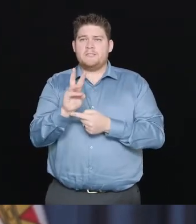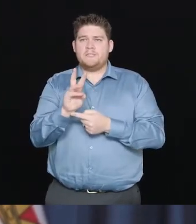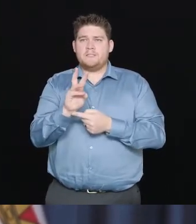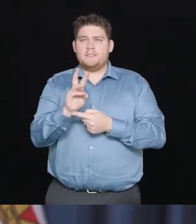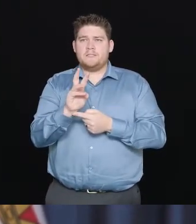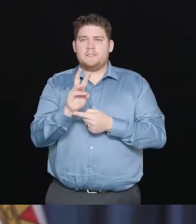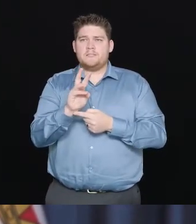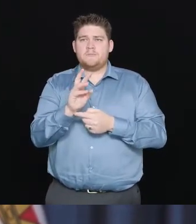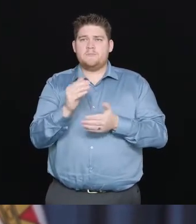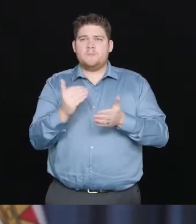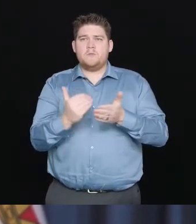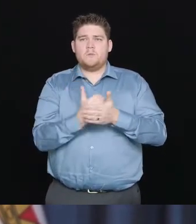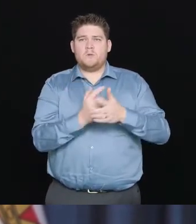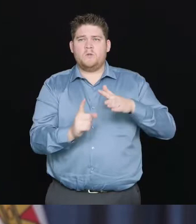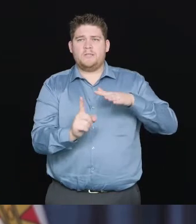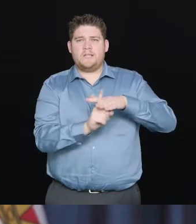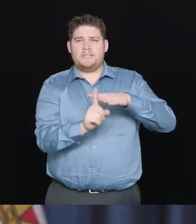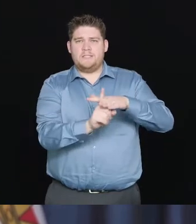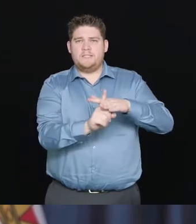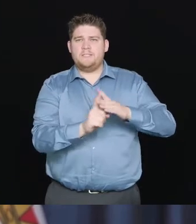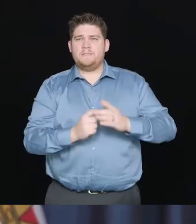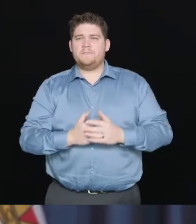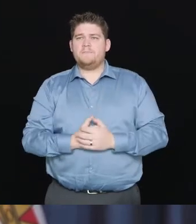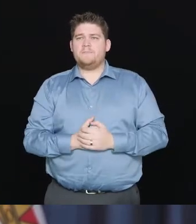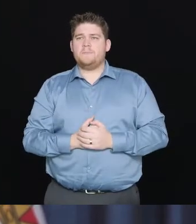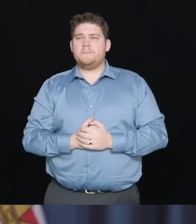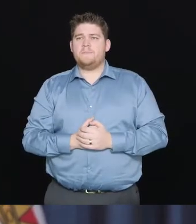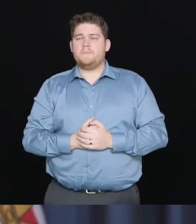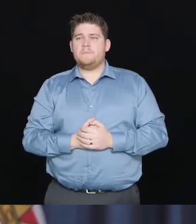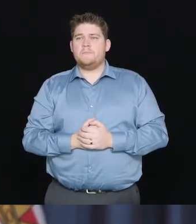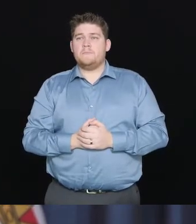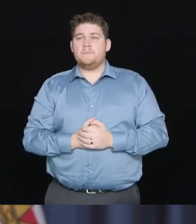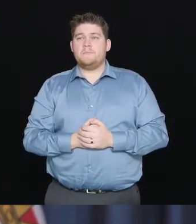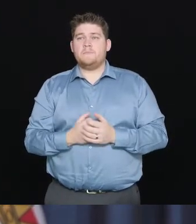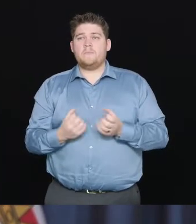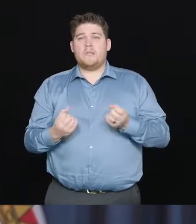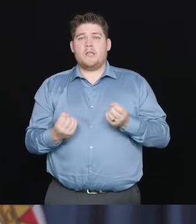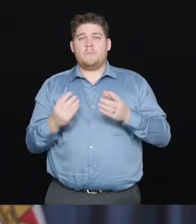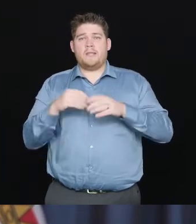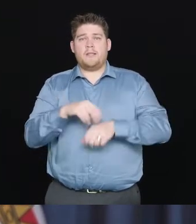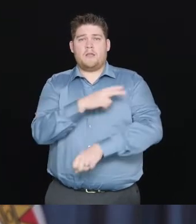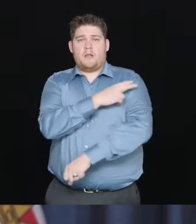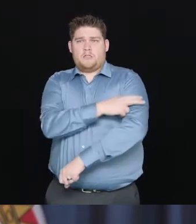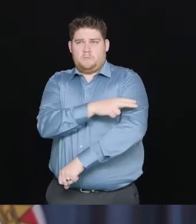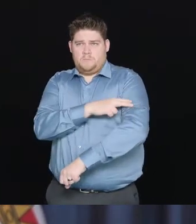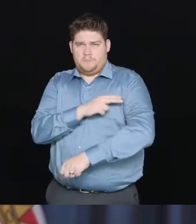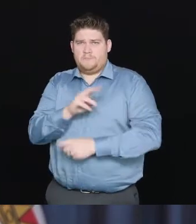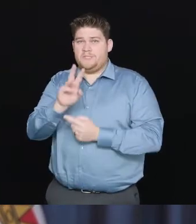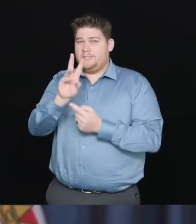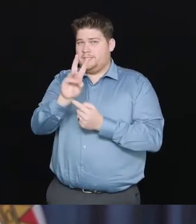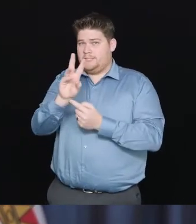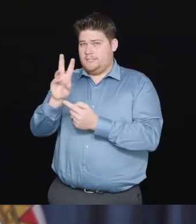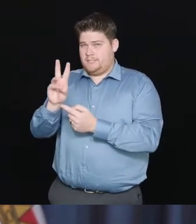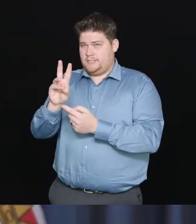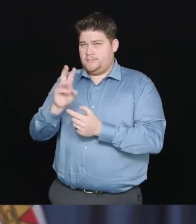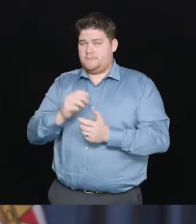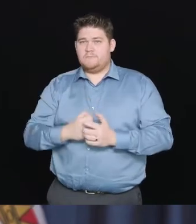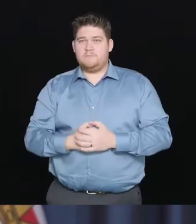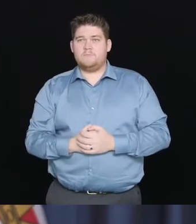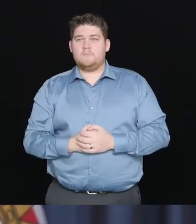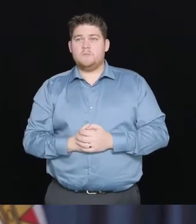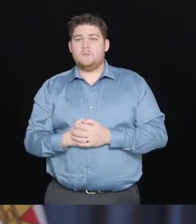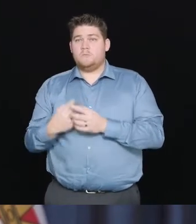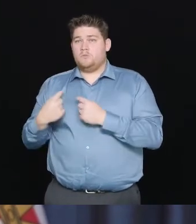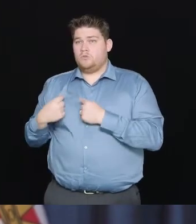2, and 26 people currently in ICU. 14 people have died from COVID-19 in British Columbia. I wanted